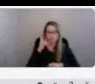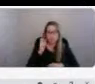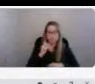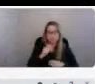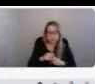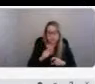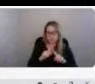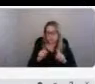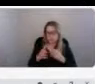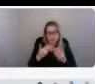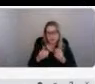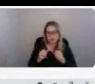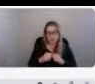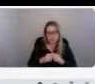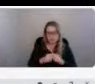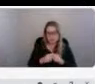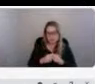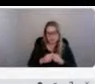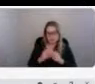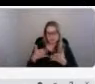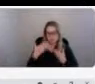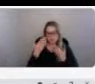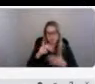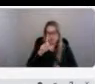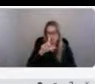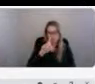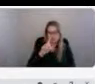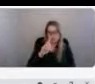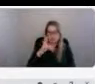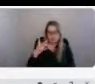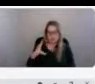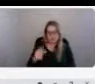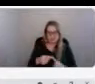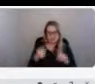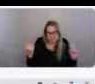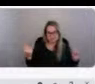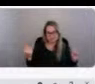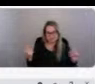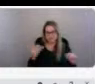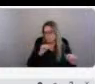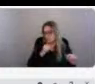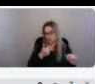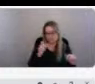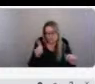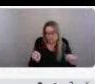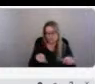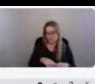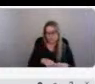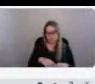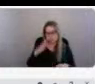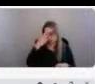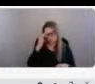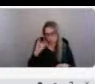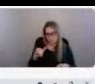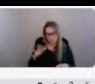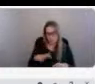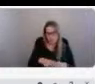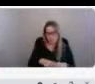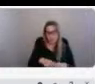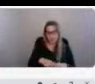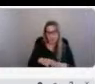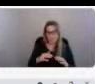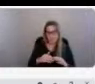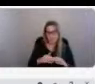ideology the proposed ld-17 is the opposite and it's not necessary we know that partisan districts are